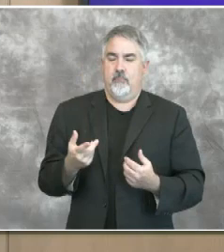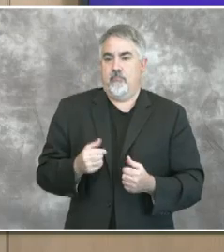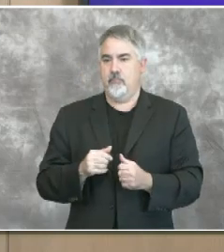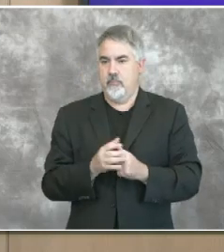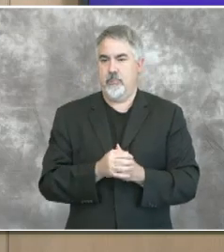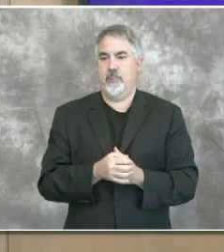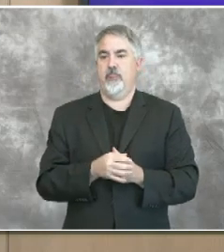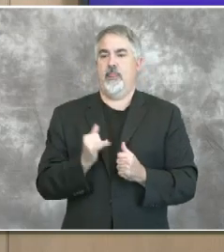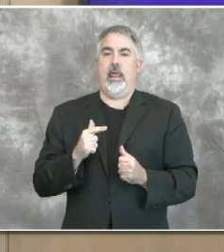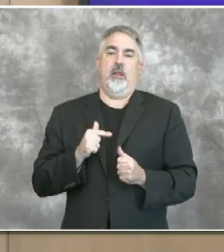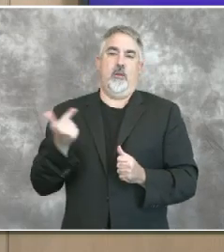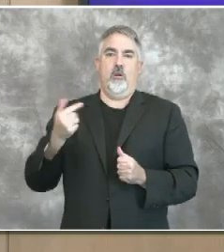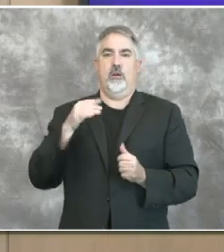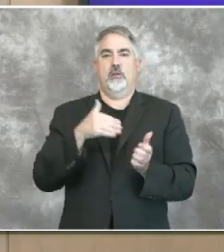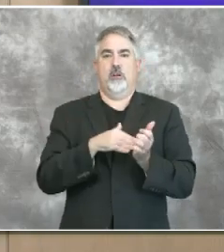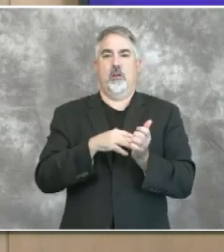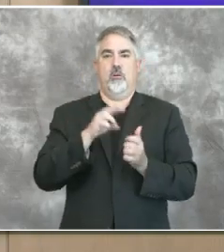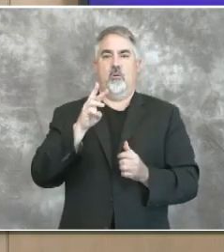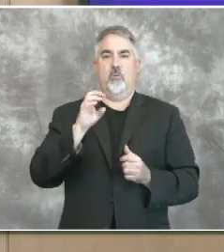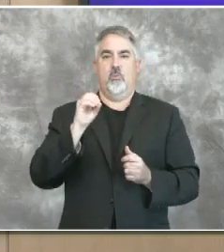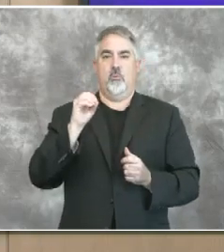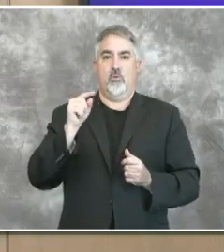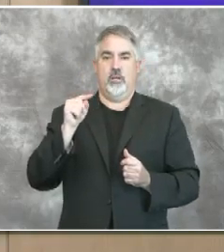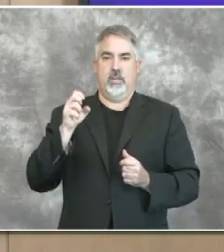for our Public Health Officer's report. Thank you.